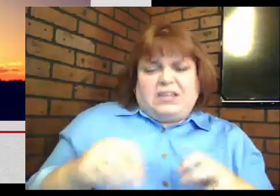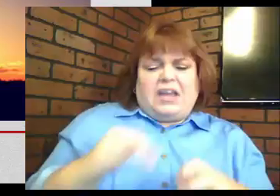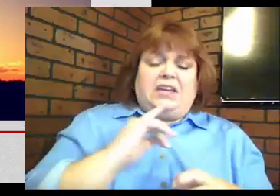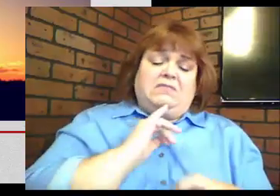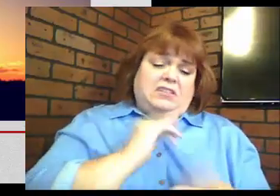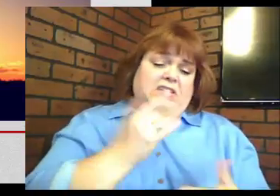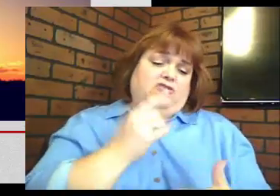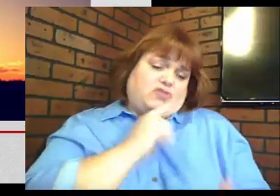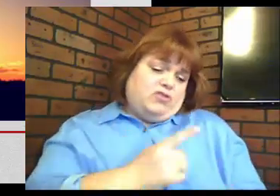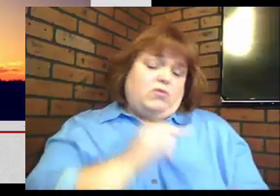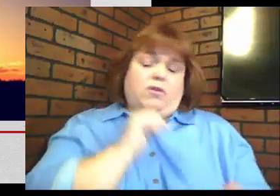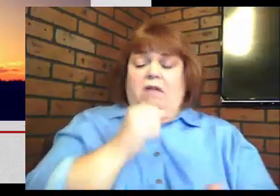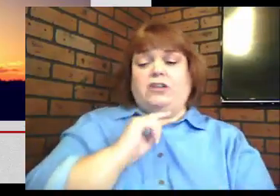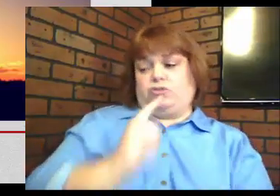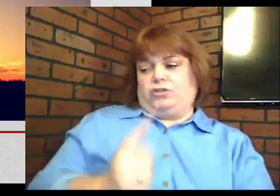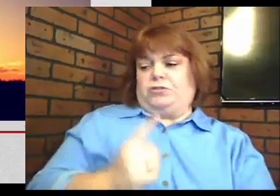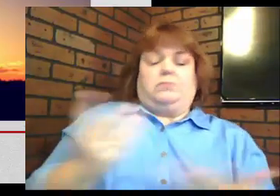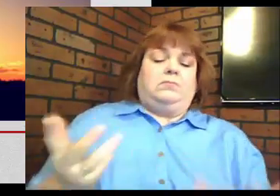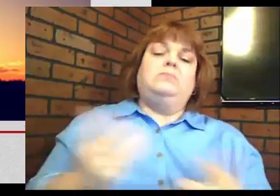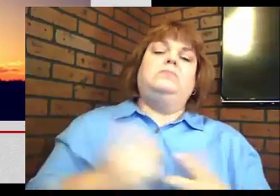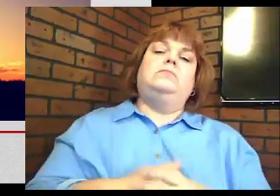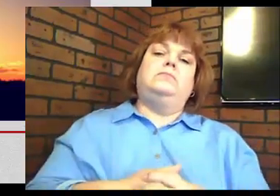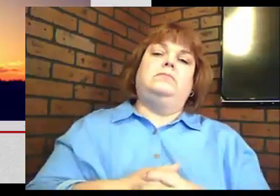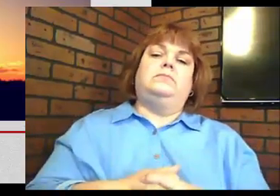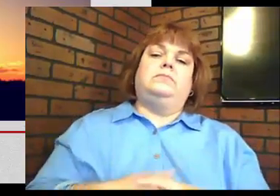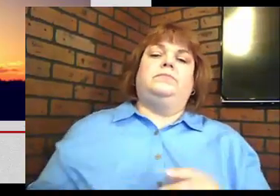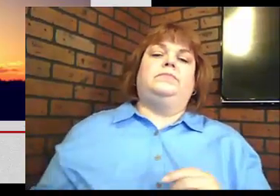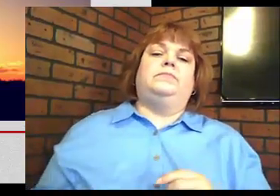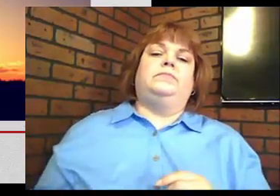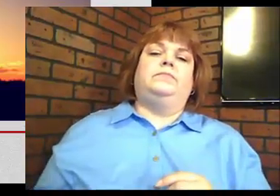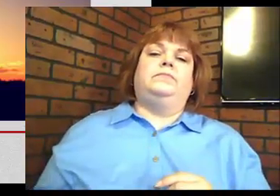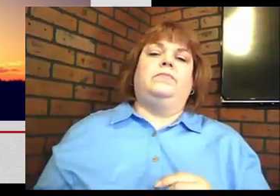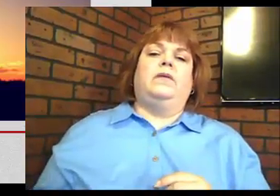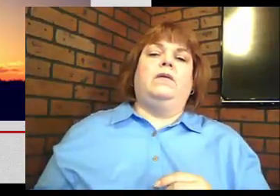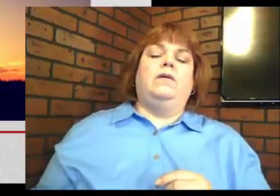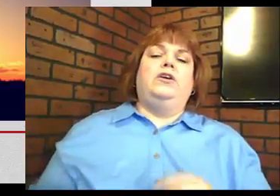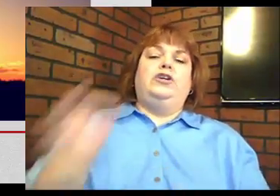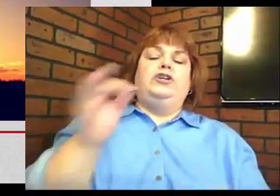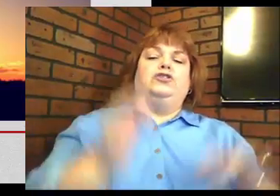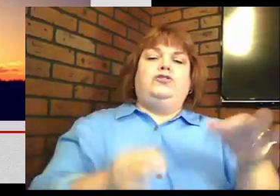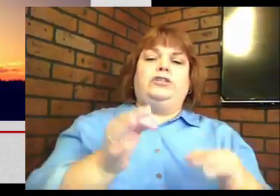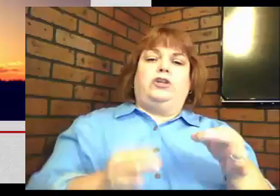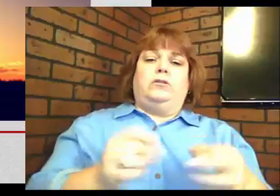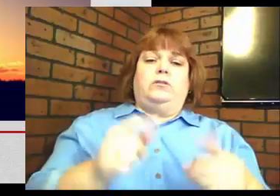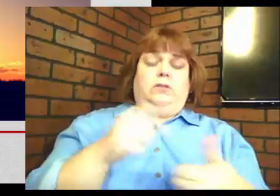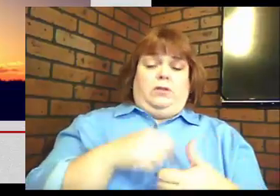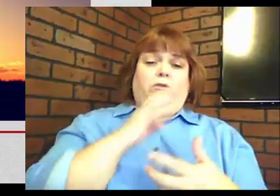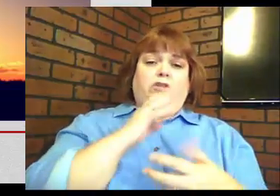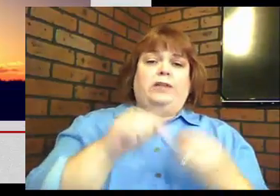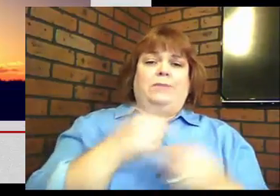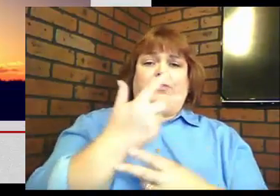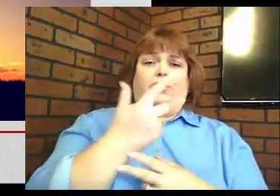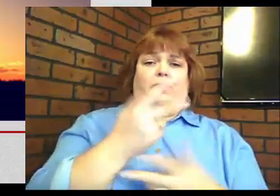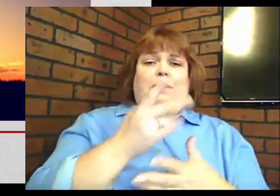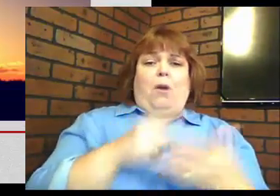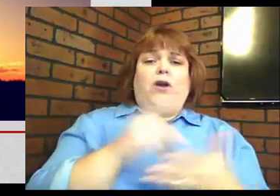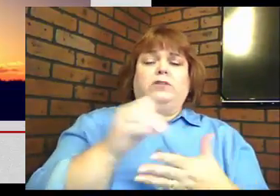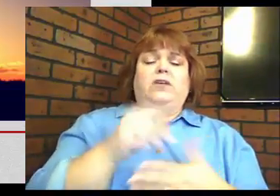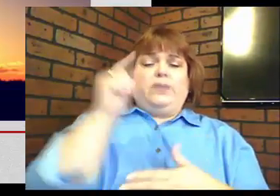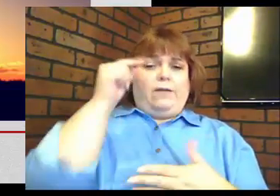Independence. Similar, freedom. Freedom from control by another person. Nobody's telling you what